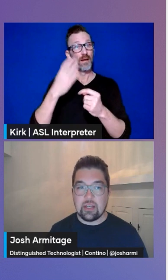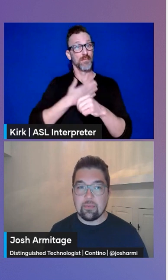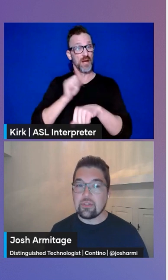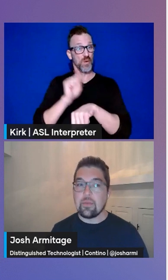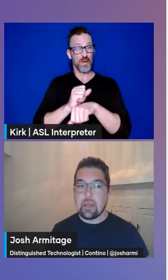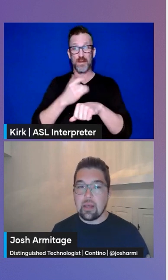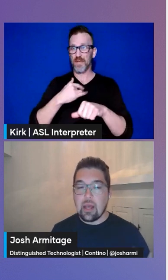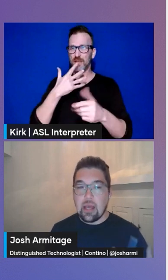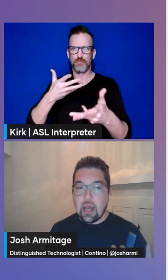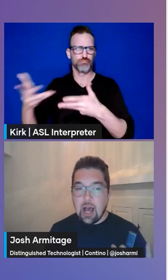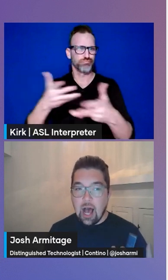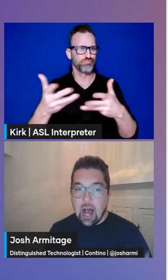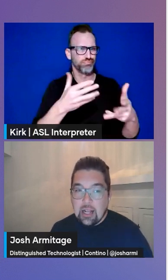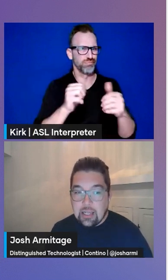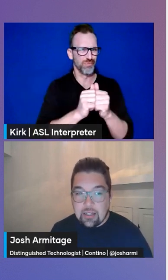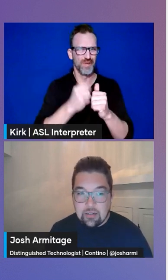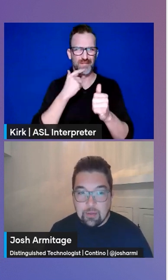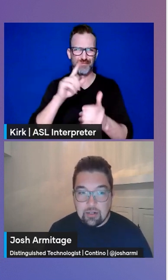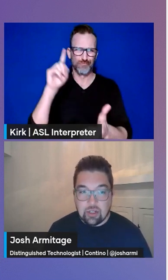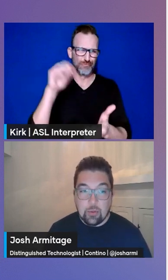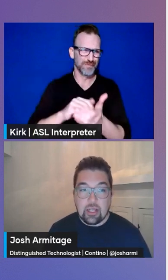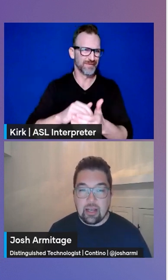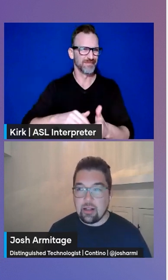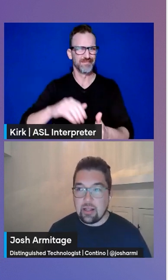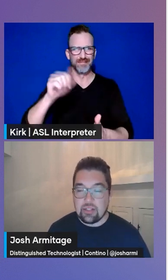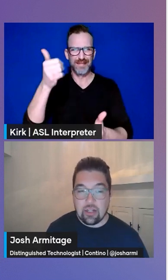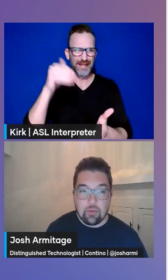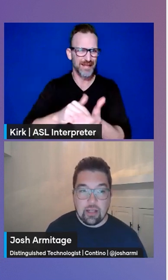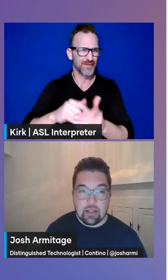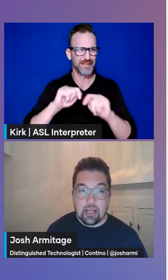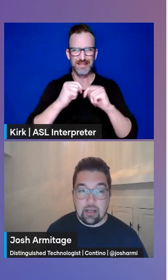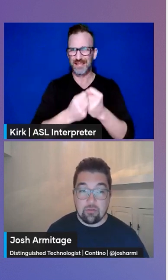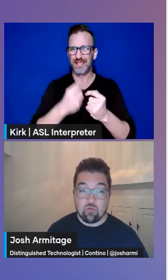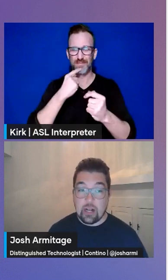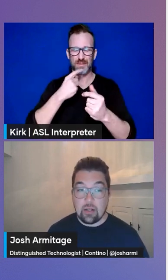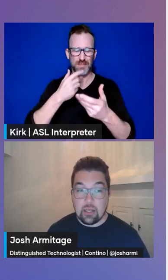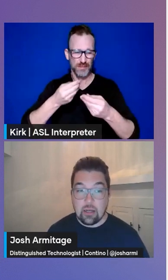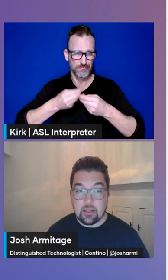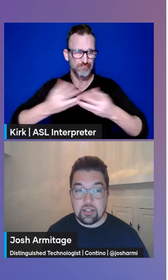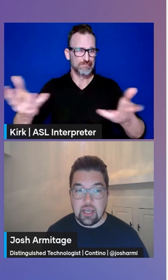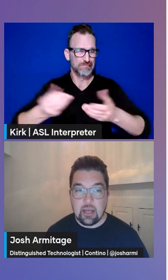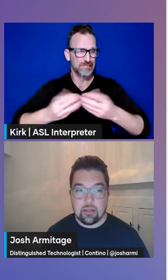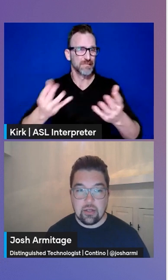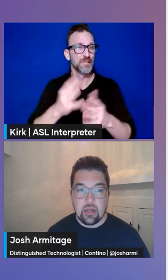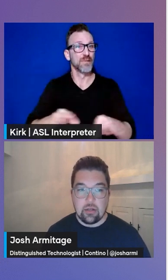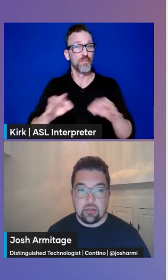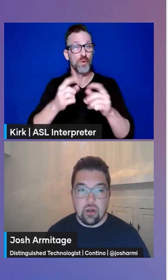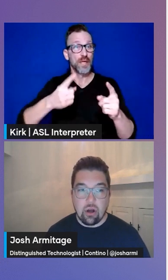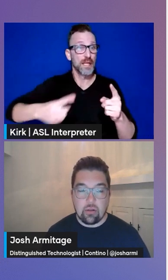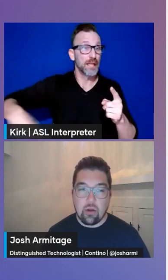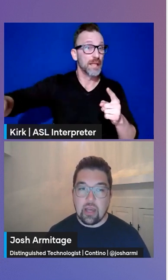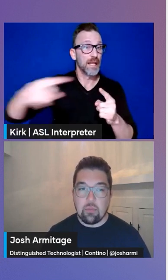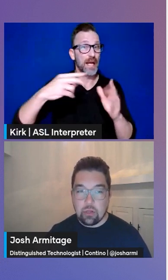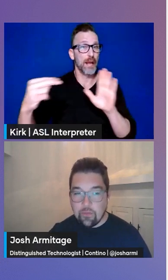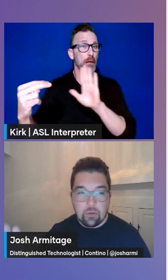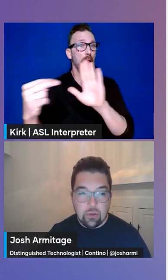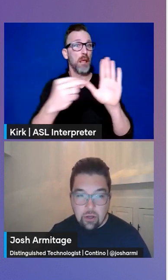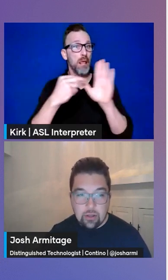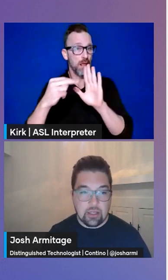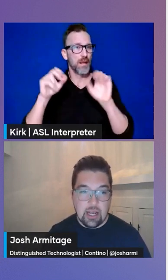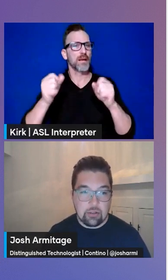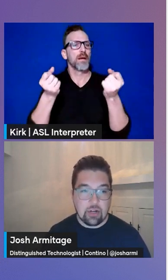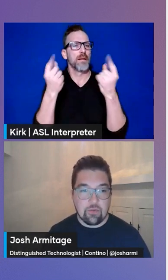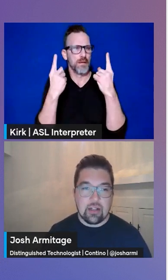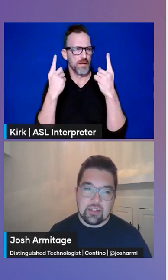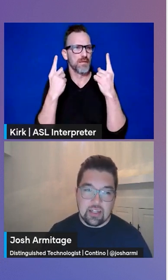of teams. I need to be able to communicate this in a way that they can readily understand. Not, okay, well, if you learn